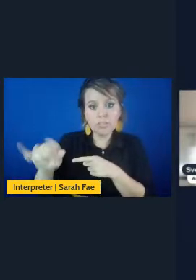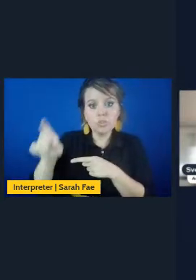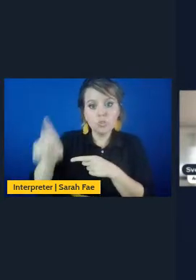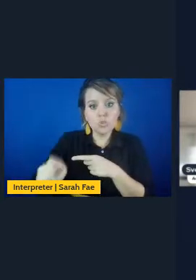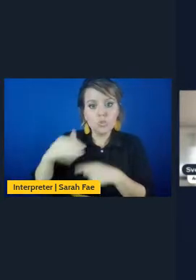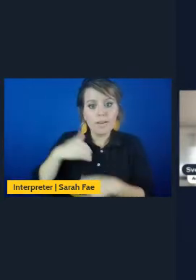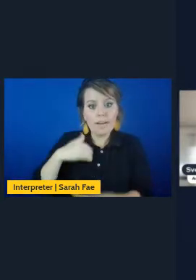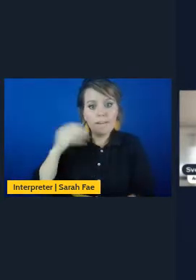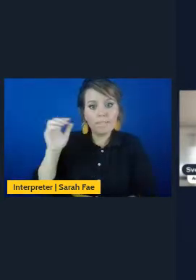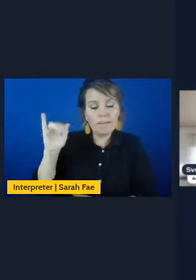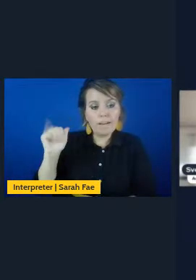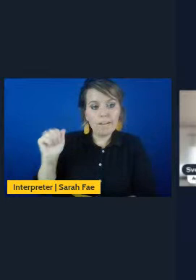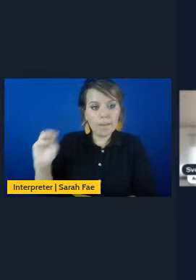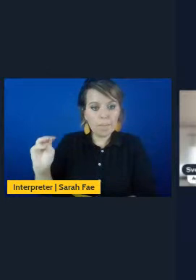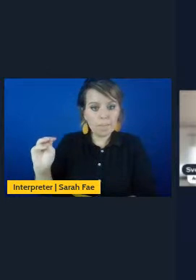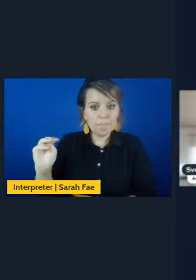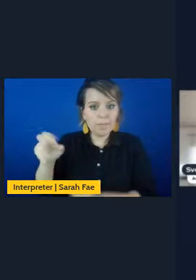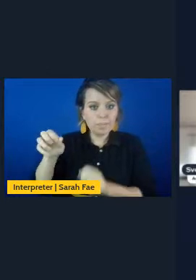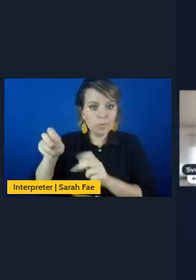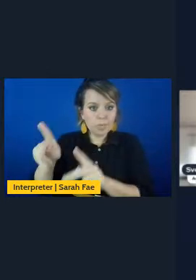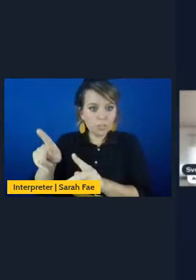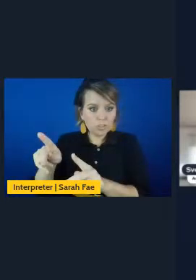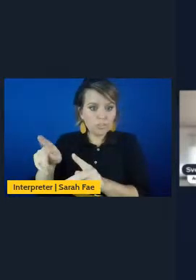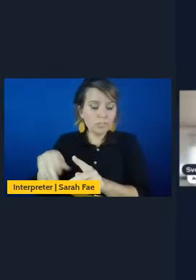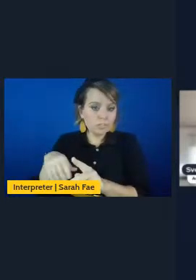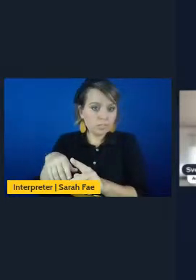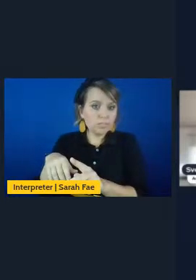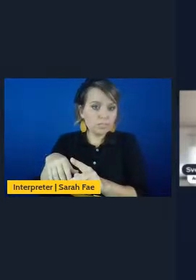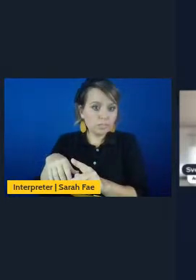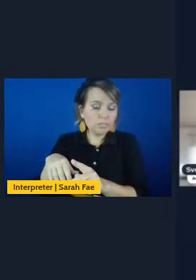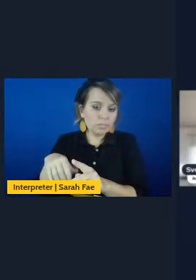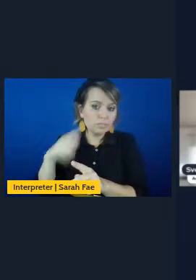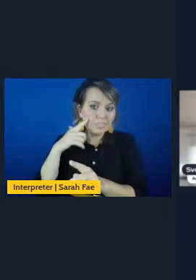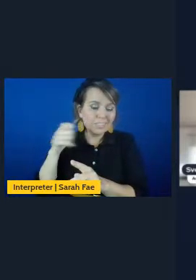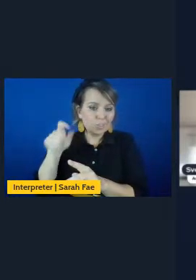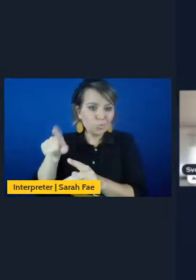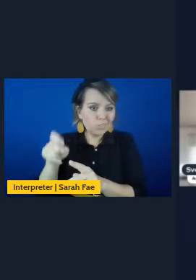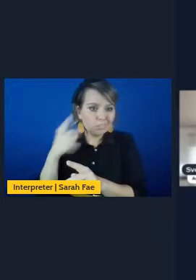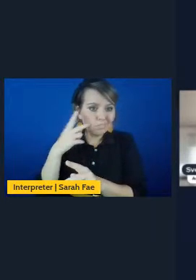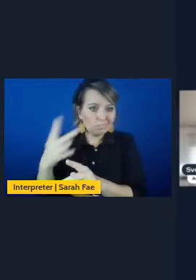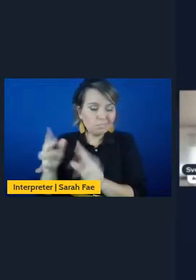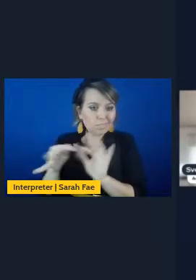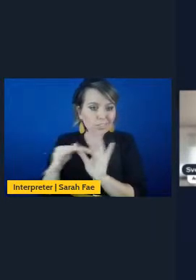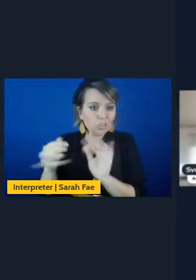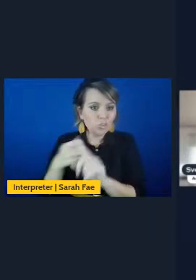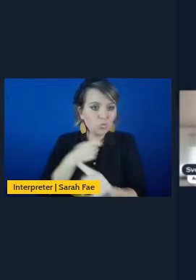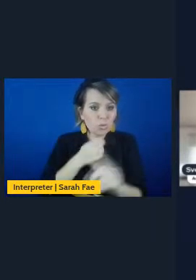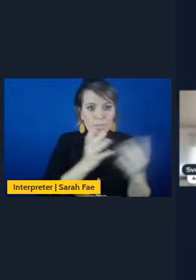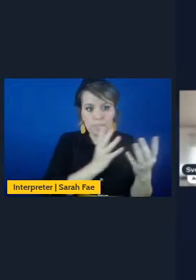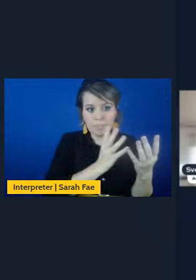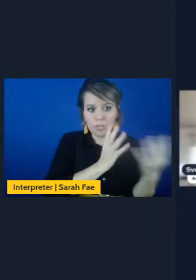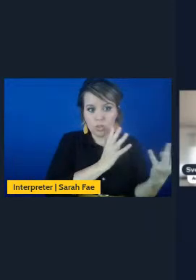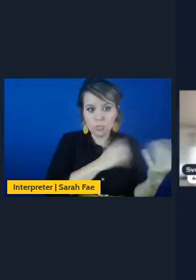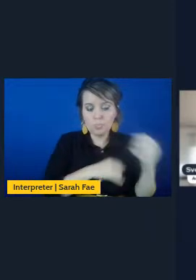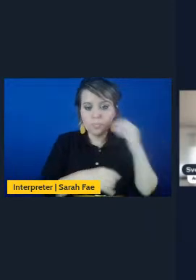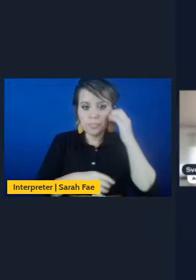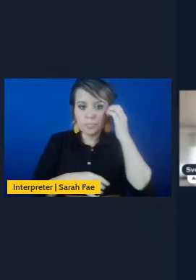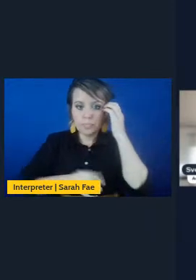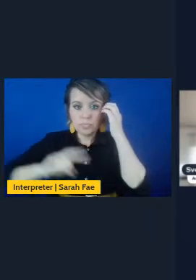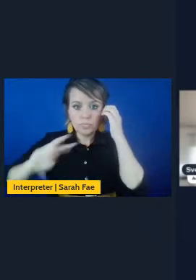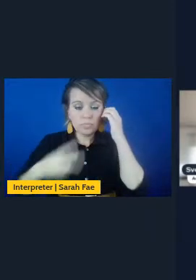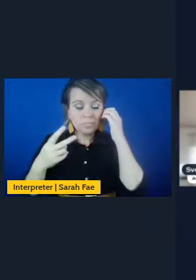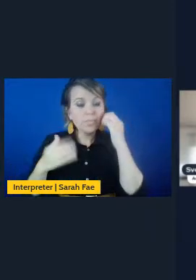to actually be able to consume the messages from the queue. Secondly, there are service